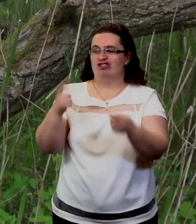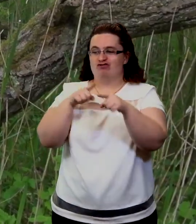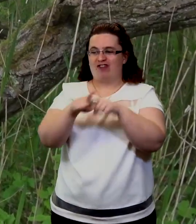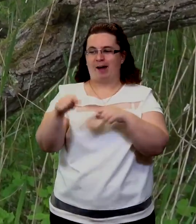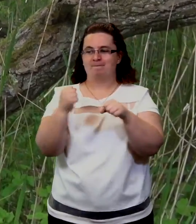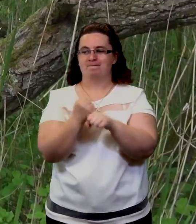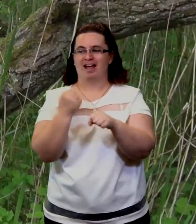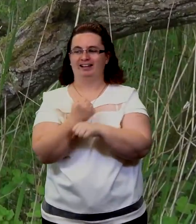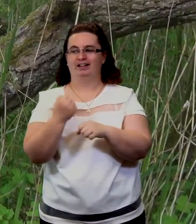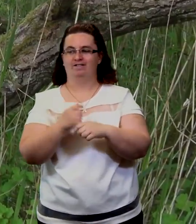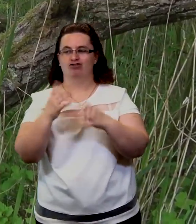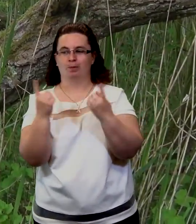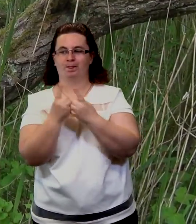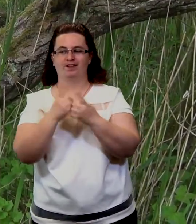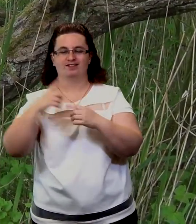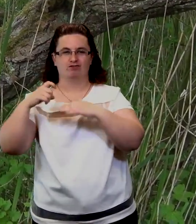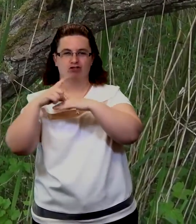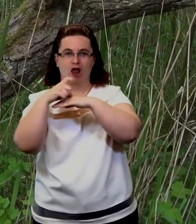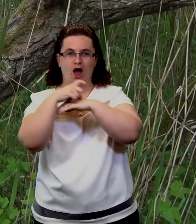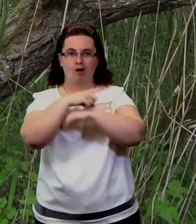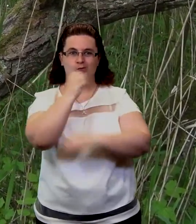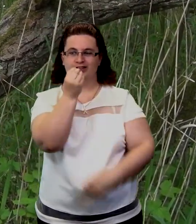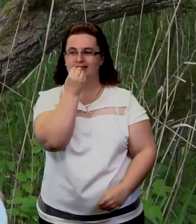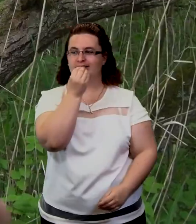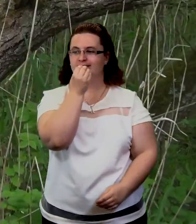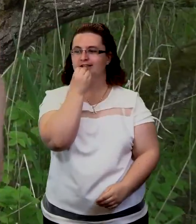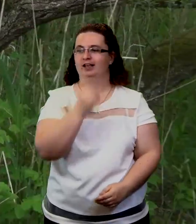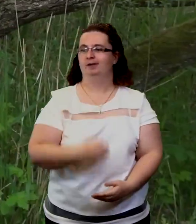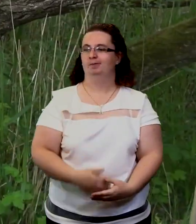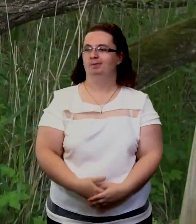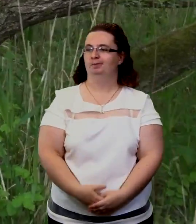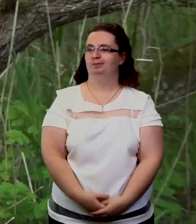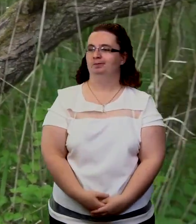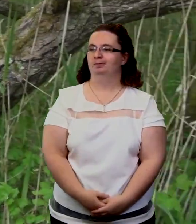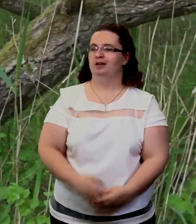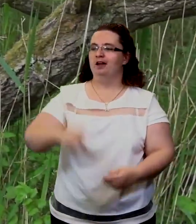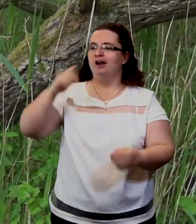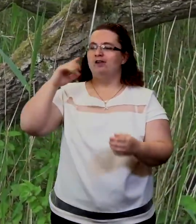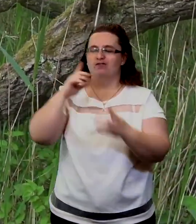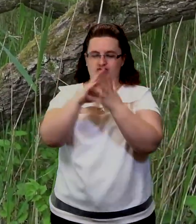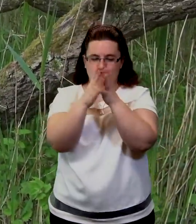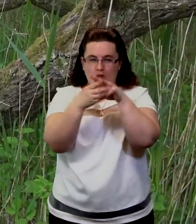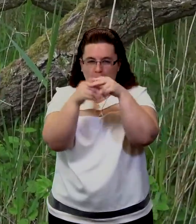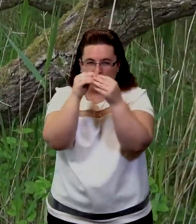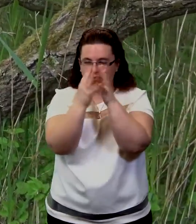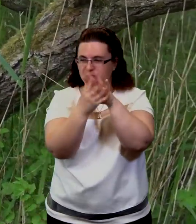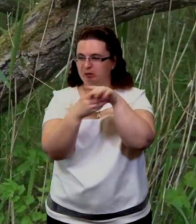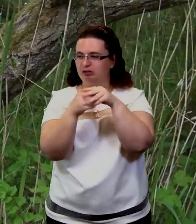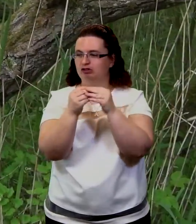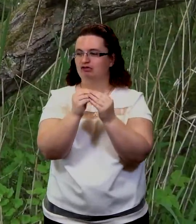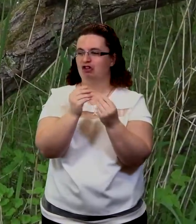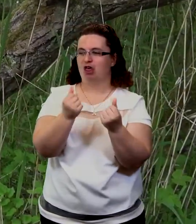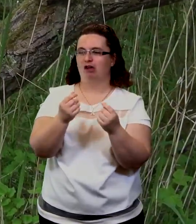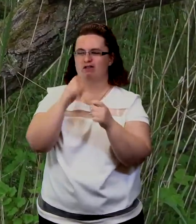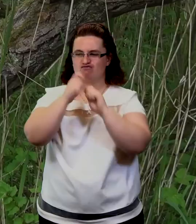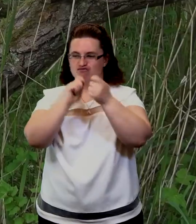of the mud. So now it looks like, oh, that's a good idea. Now it looks